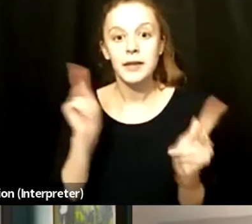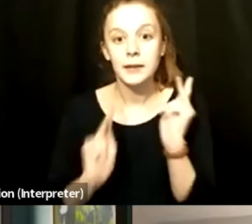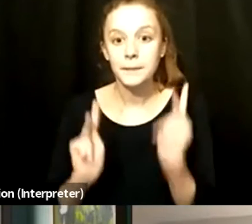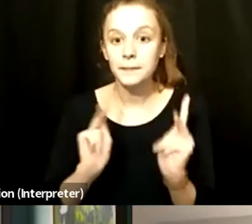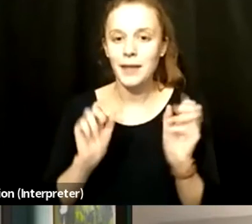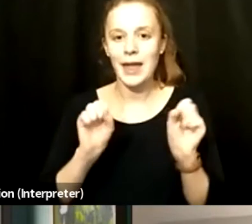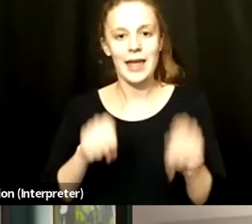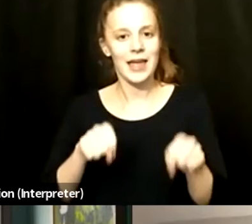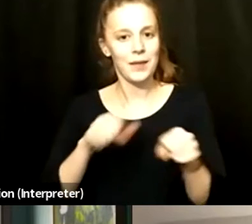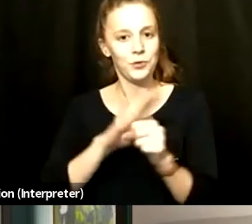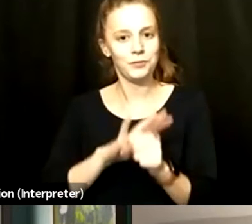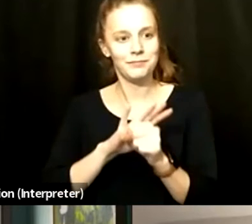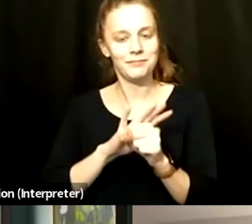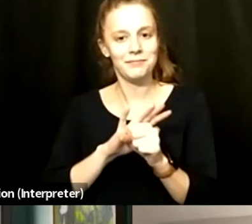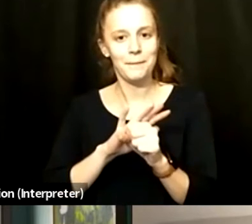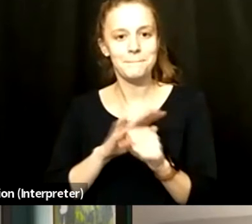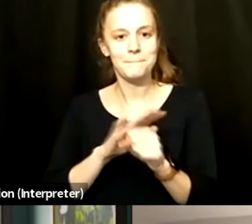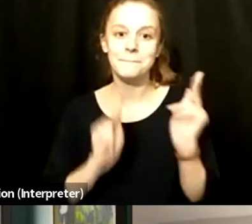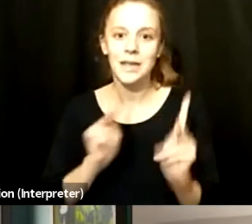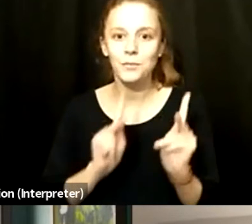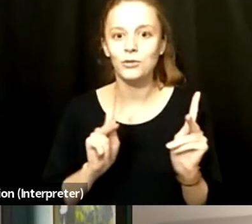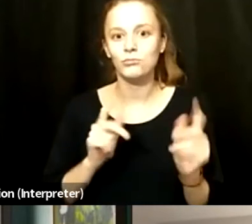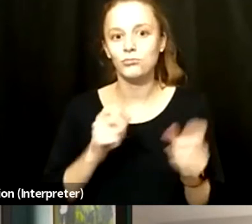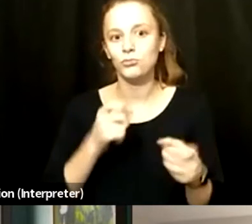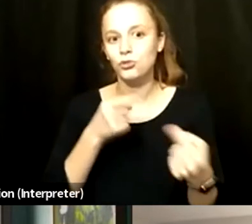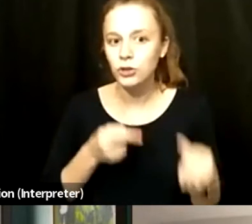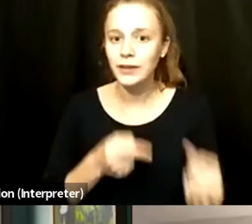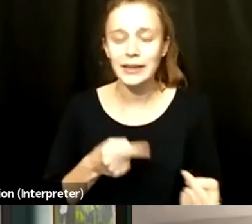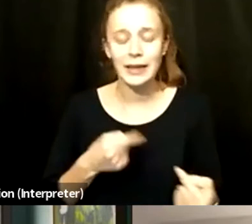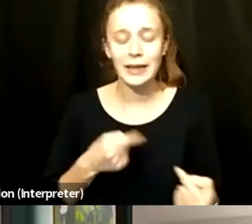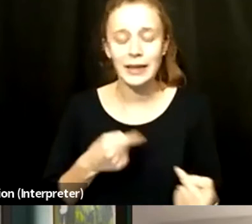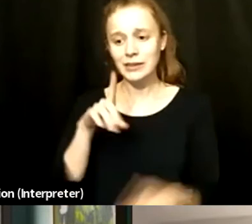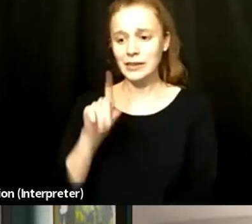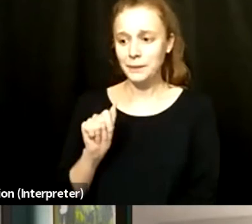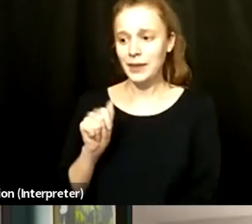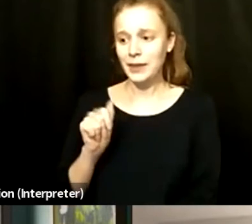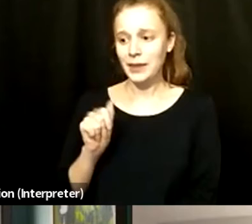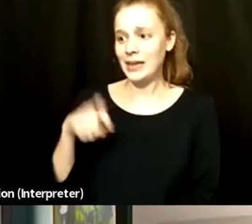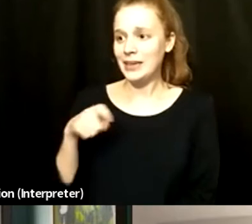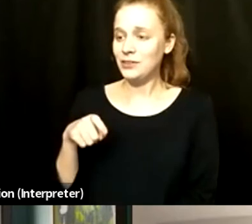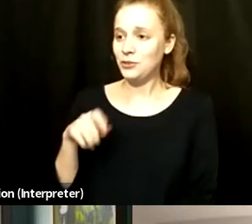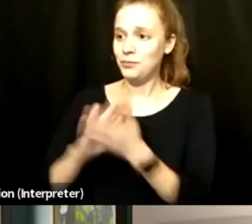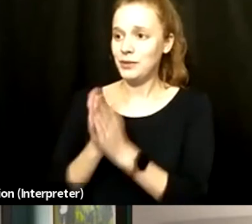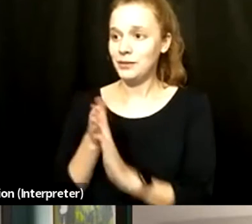oh, I have a disability. That means I need to become this elite athlete, and not having the space for just